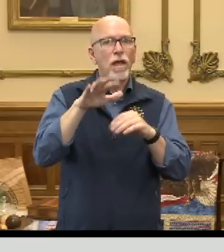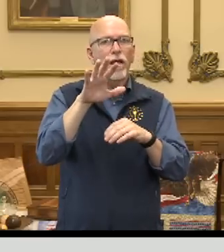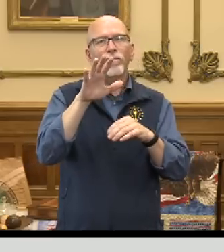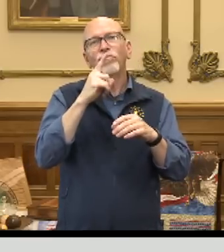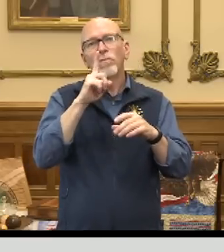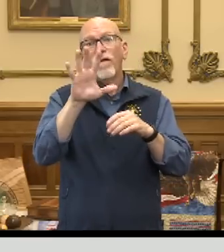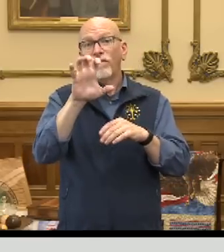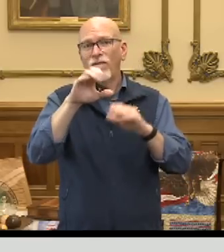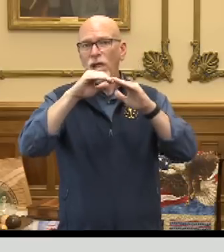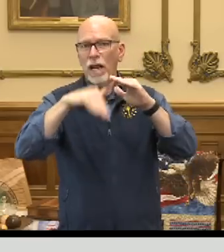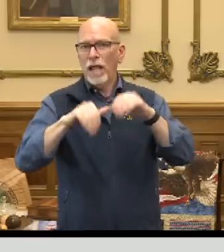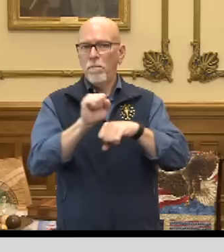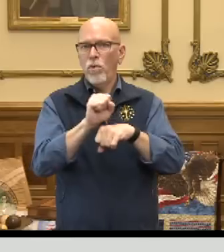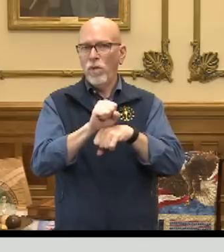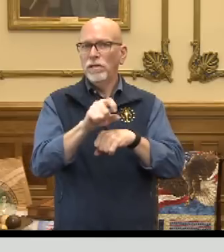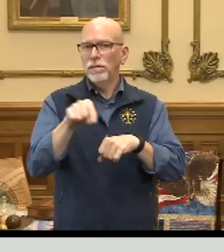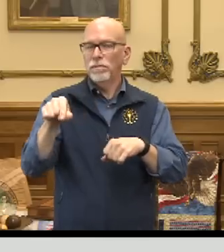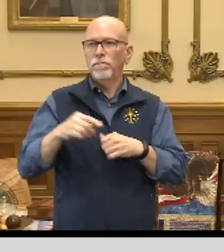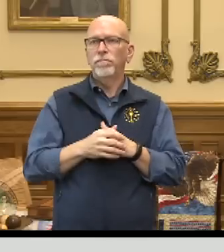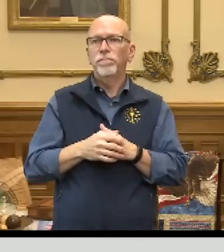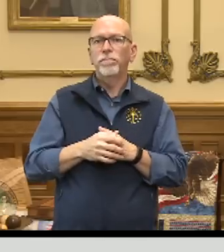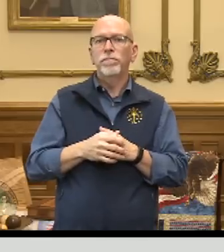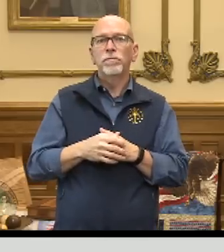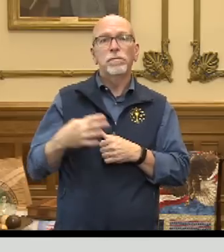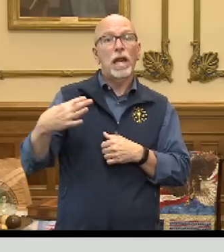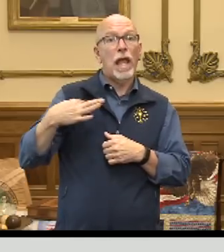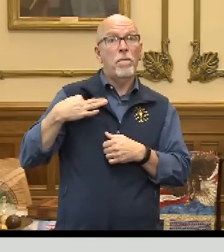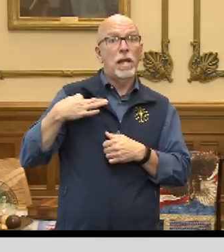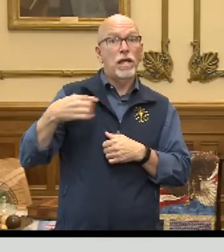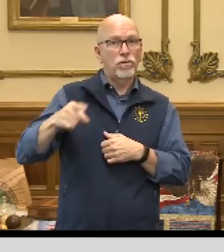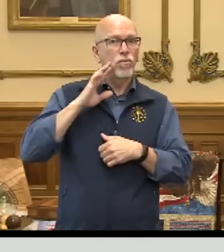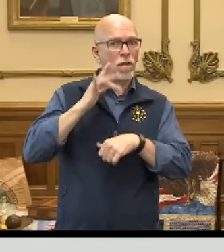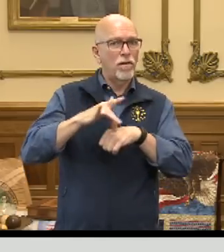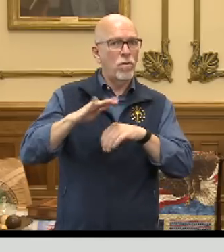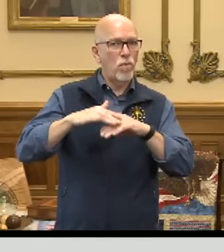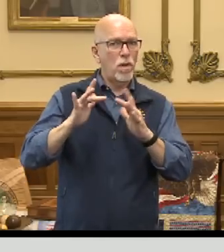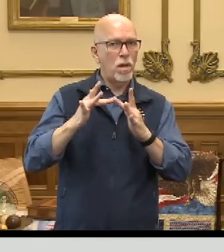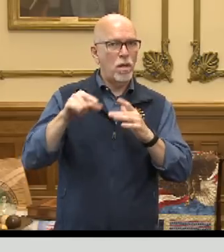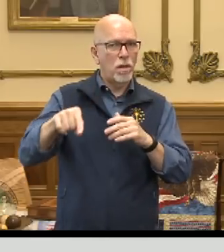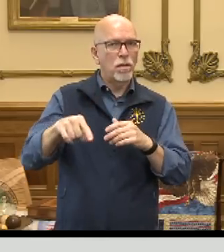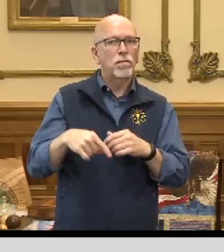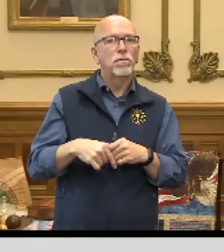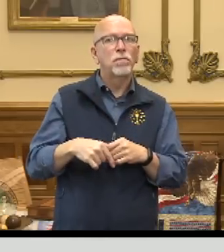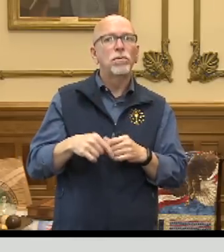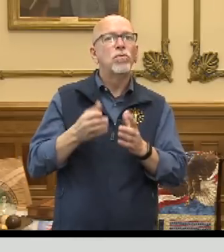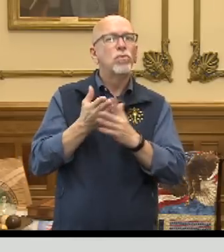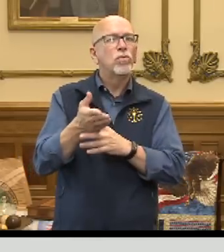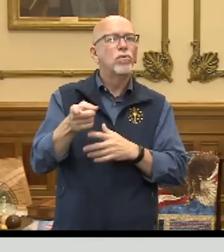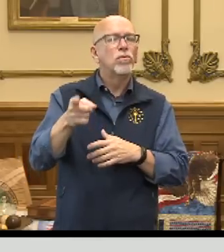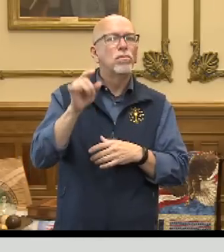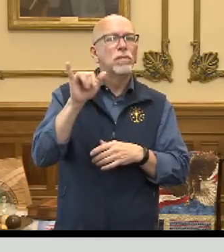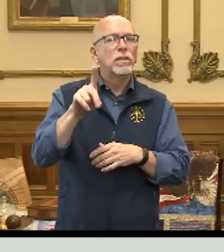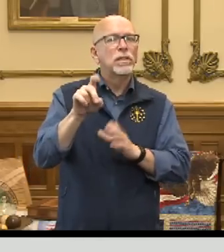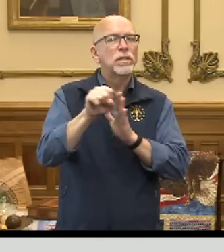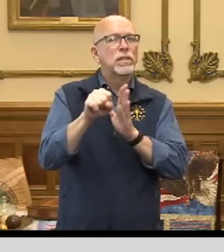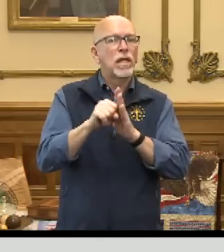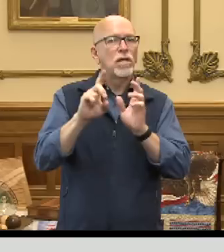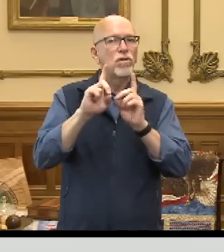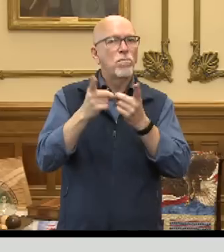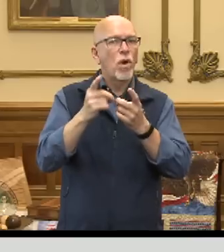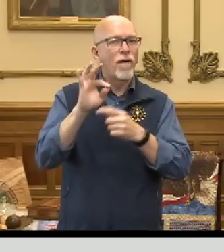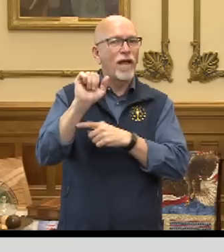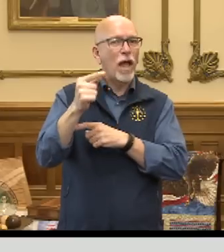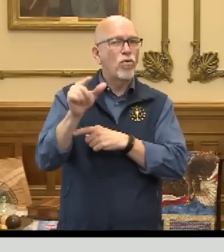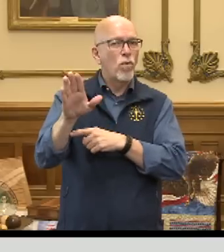less employees. Applications will be available online via the Indiana State Department of